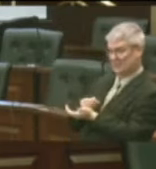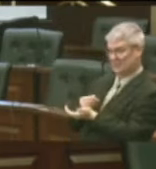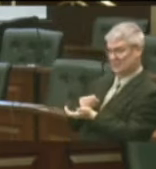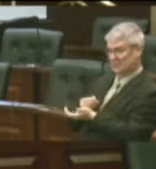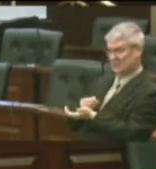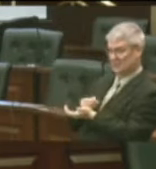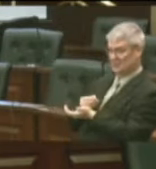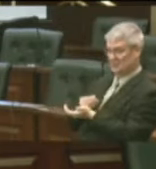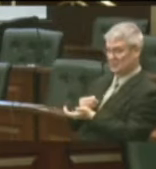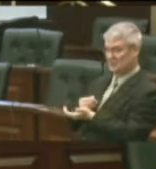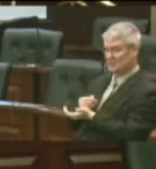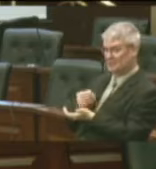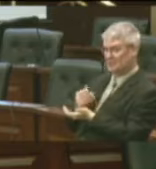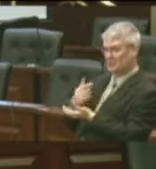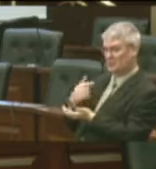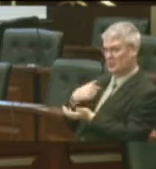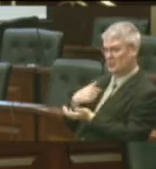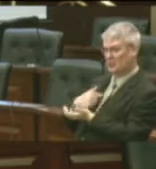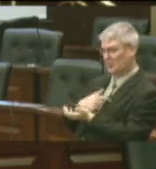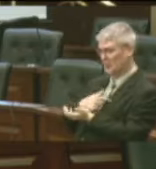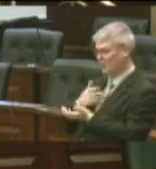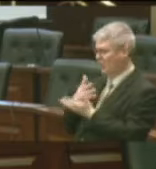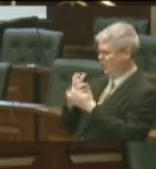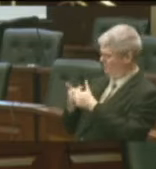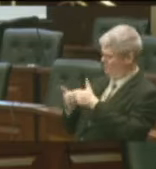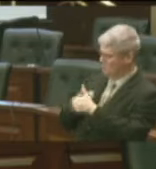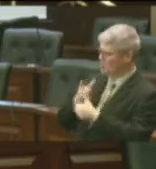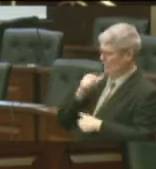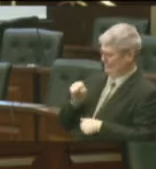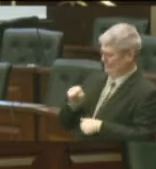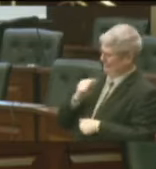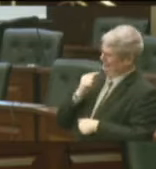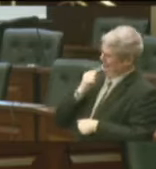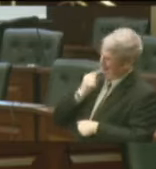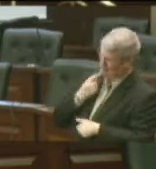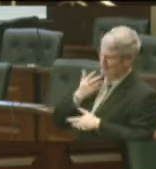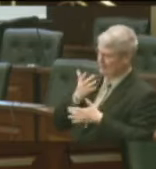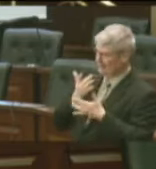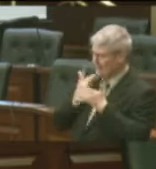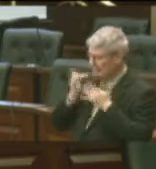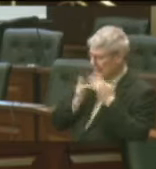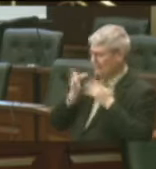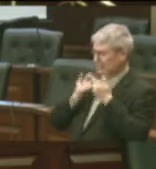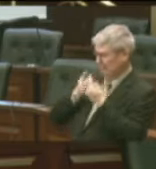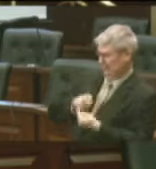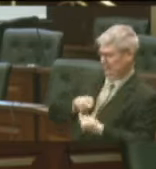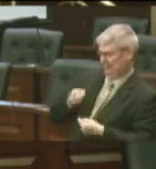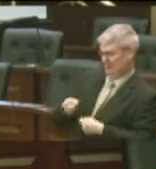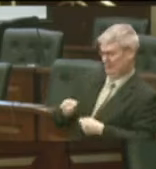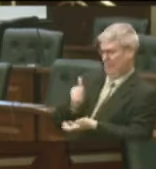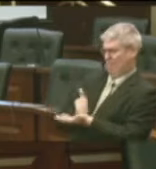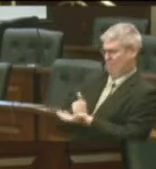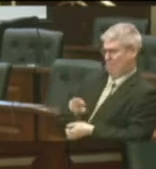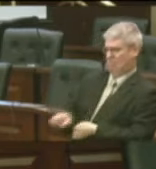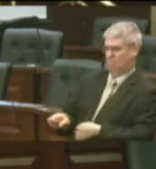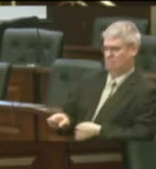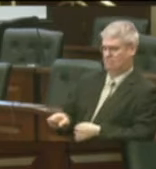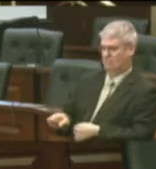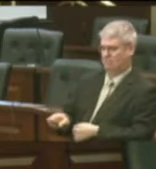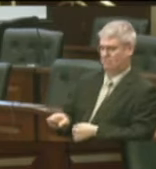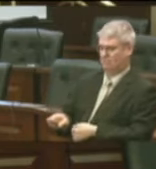again, start with needs-based and then have it phased in according to a level of income. And